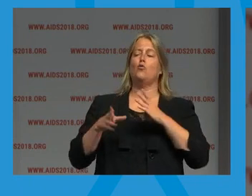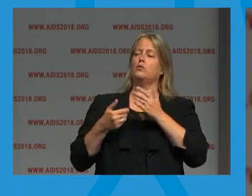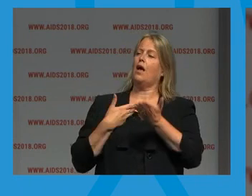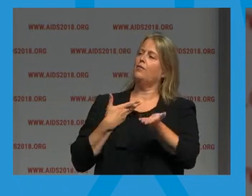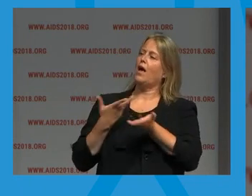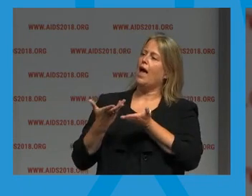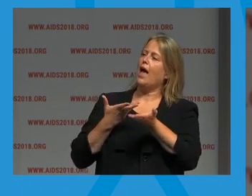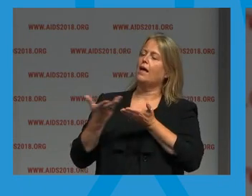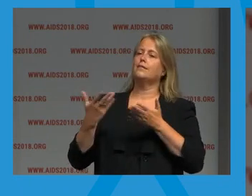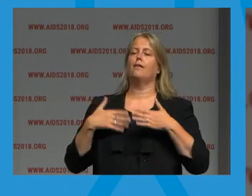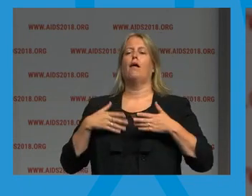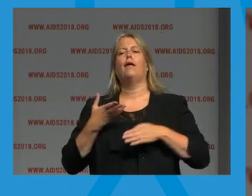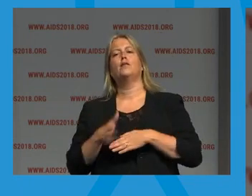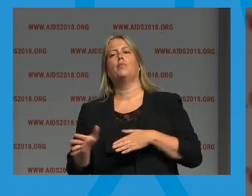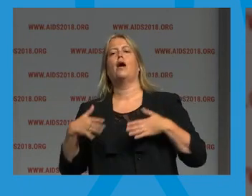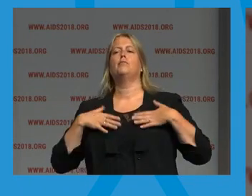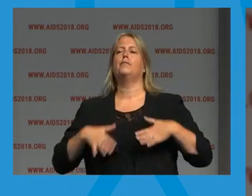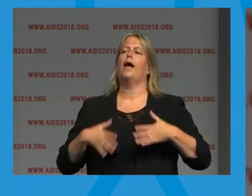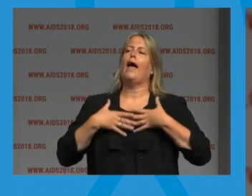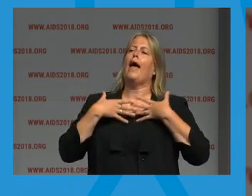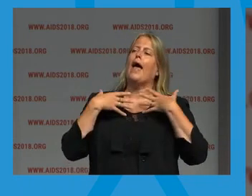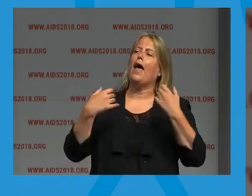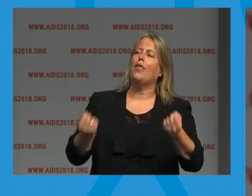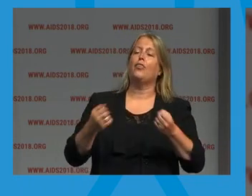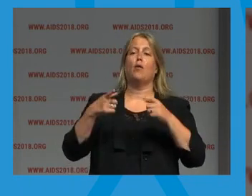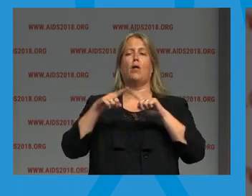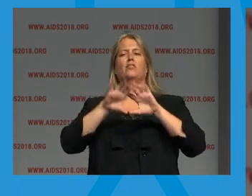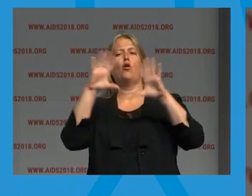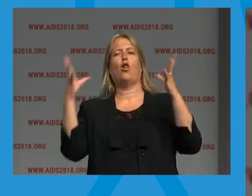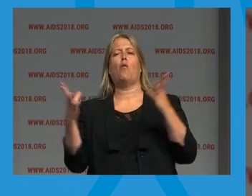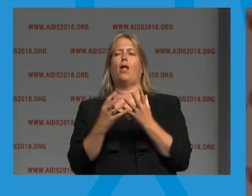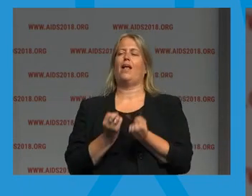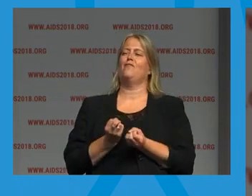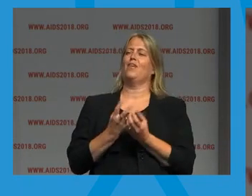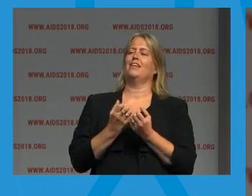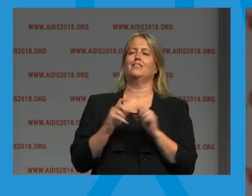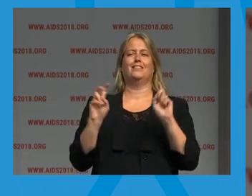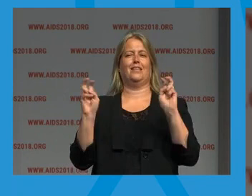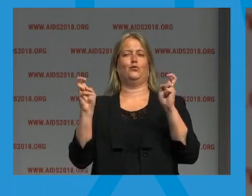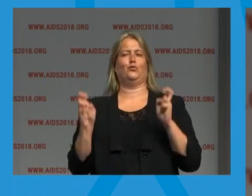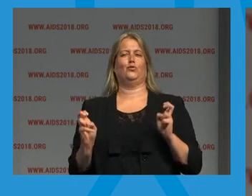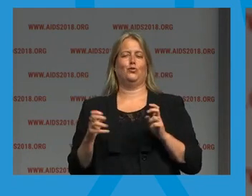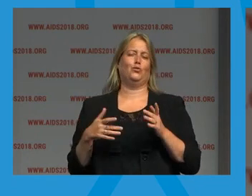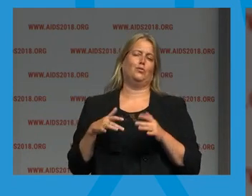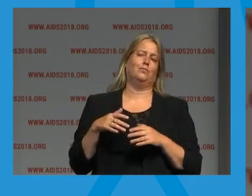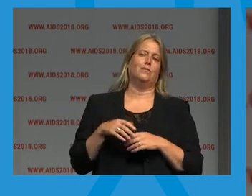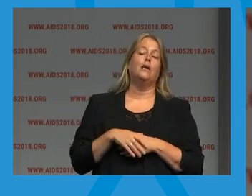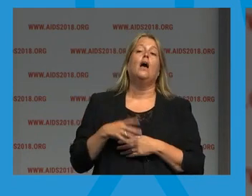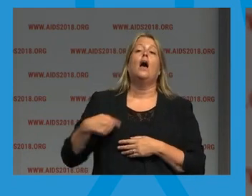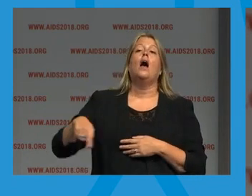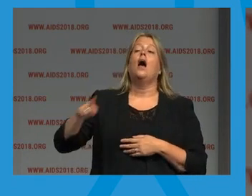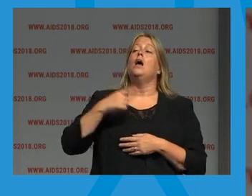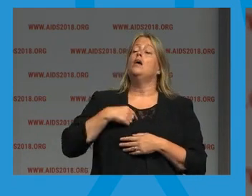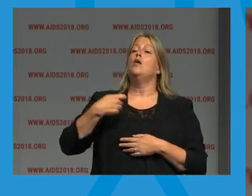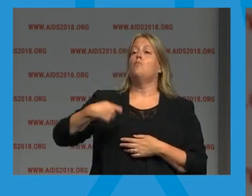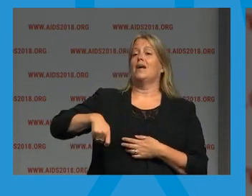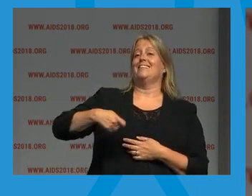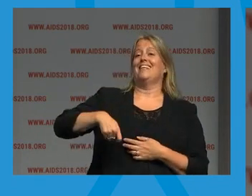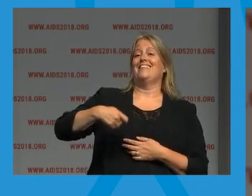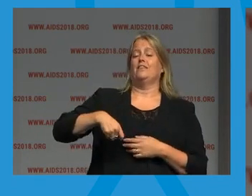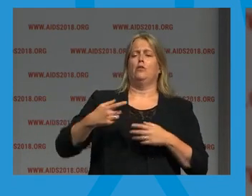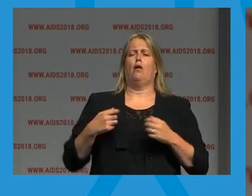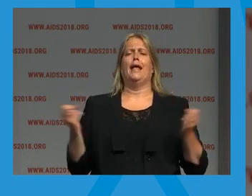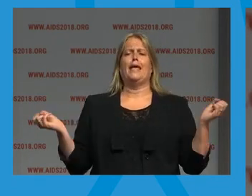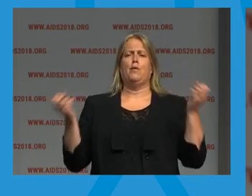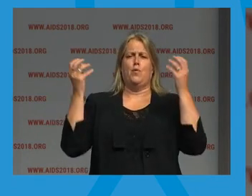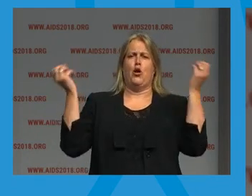and Human Services on global infectious diseases issues. He was one of the principal architects of the Presidential Emergency Plan